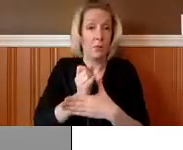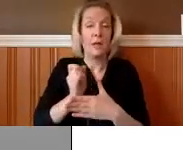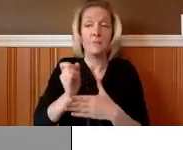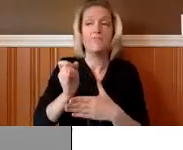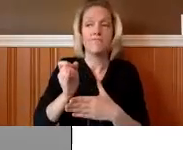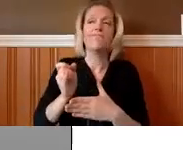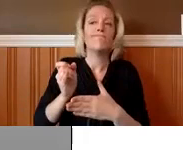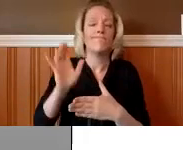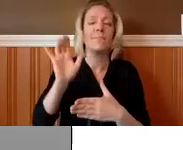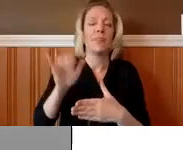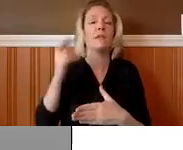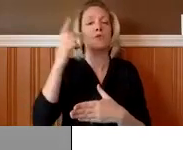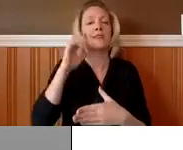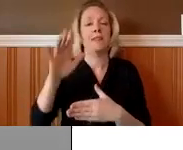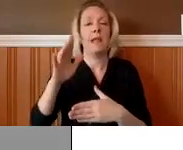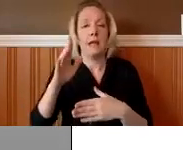they have,